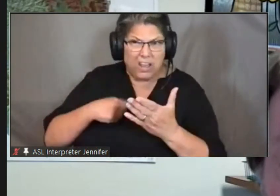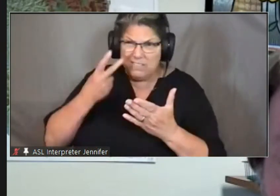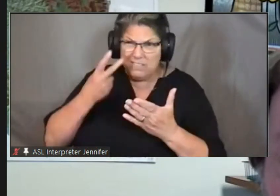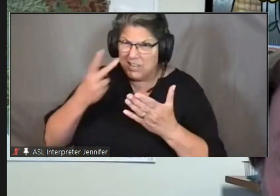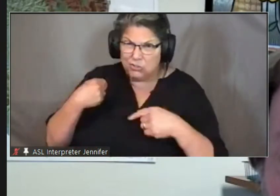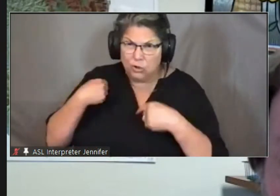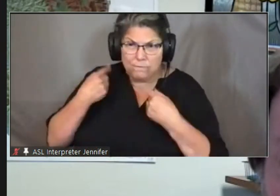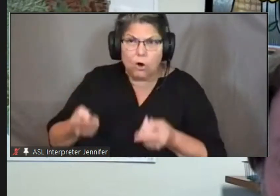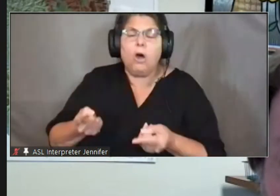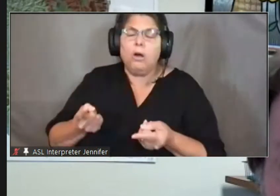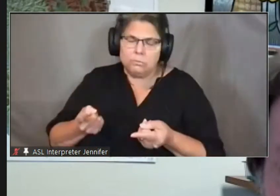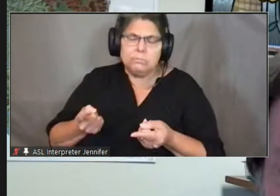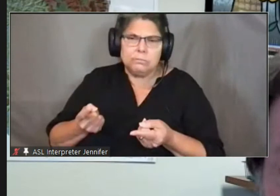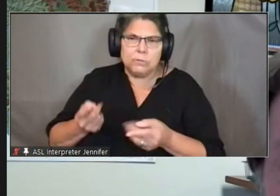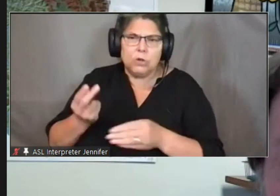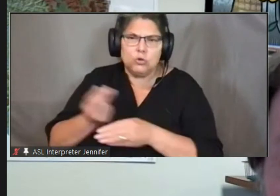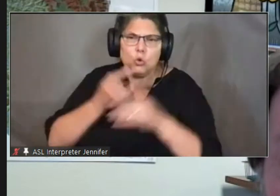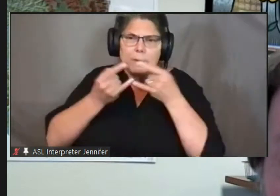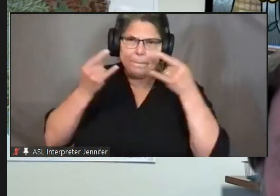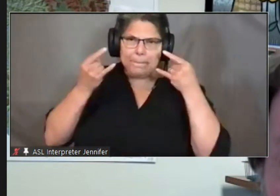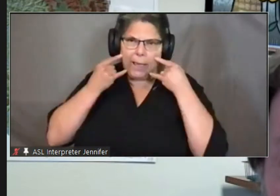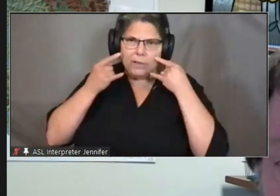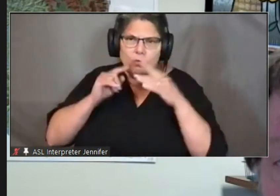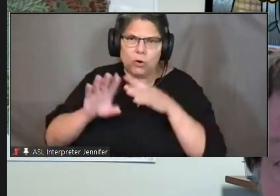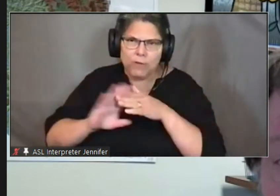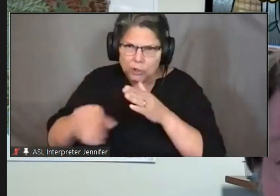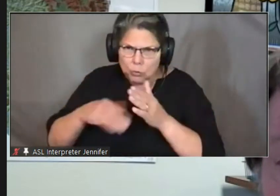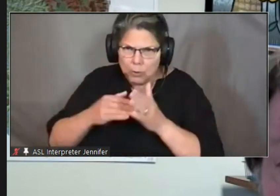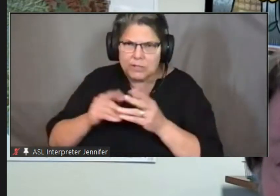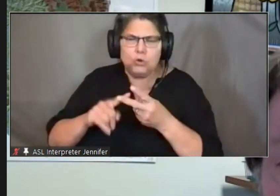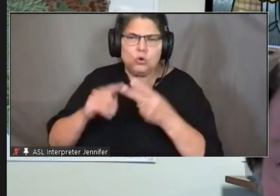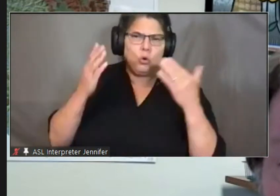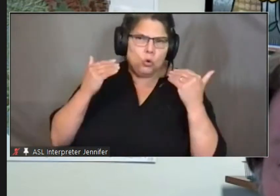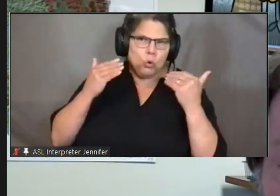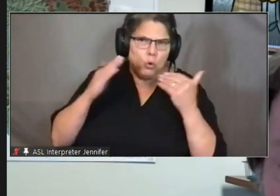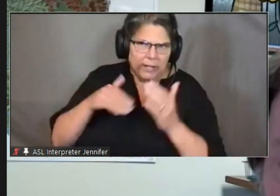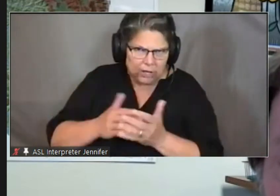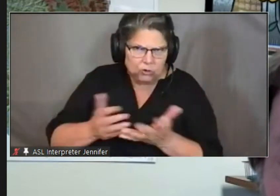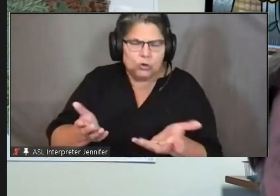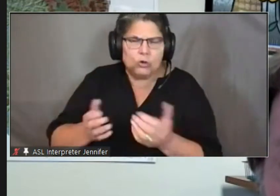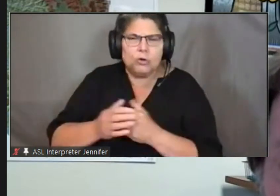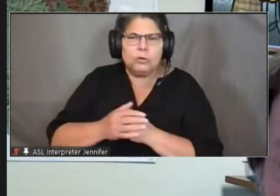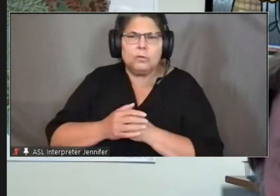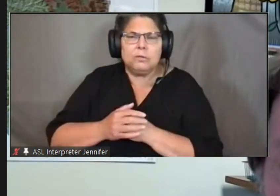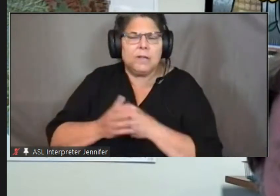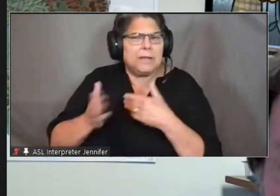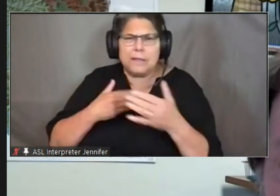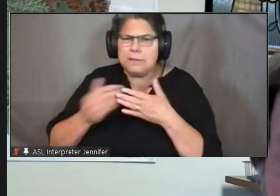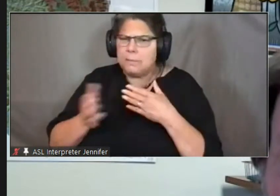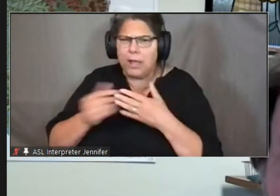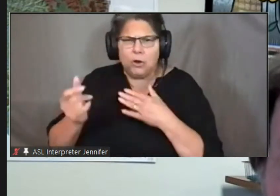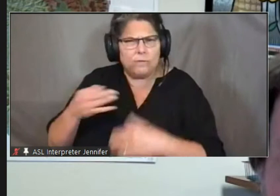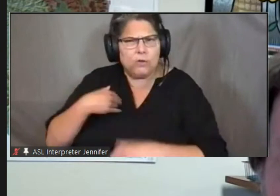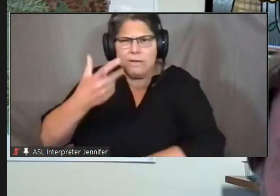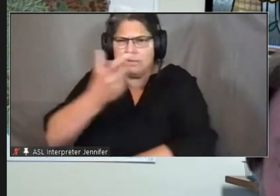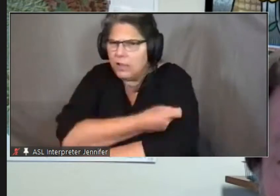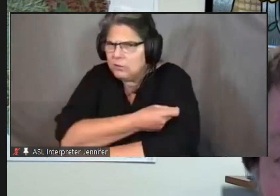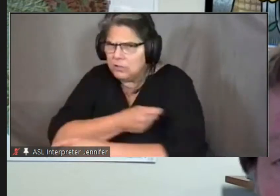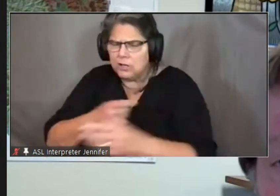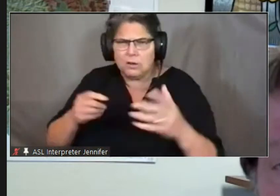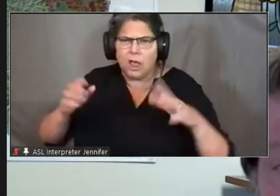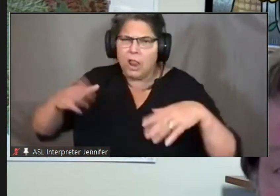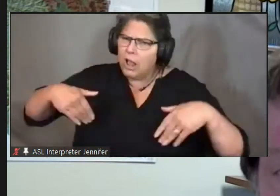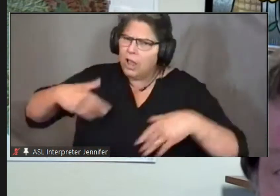on masking for those centers. So it will not depend on whether you are vaccinated or not. You'll need to